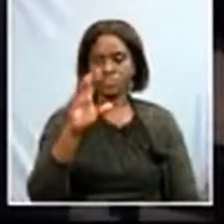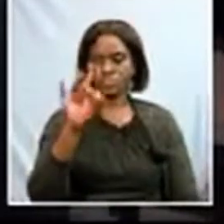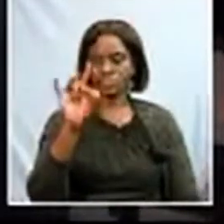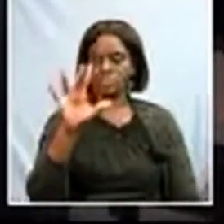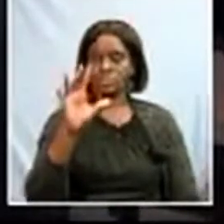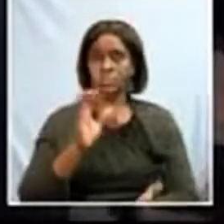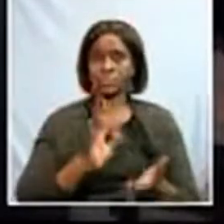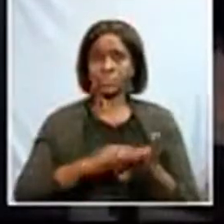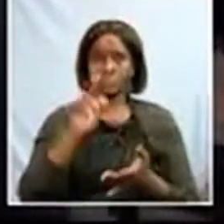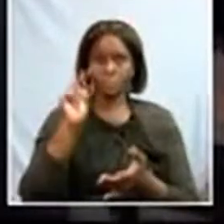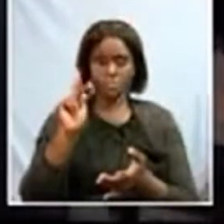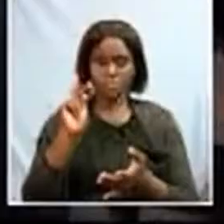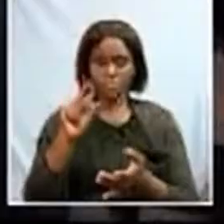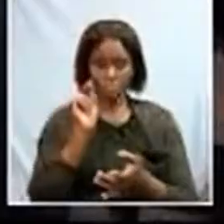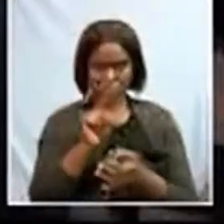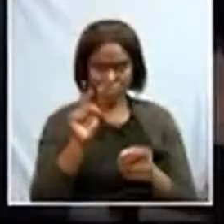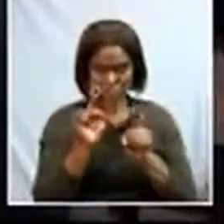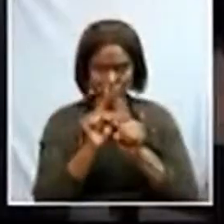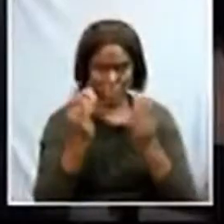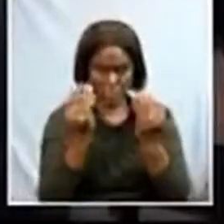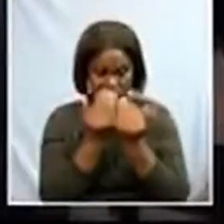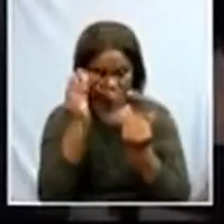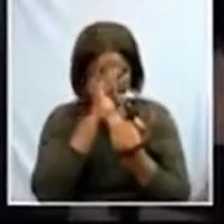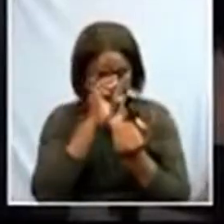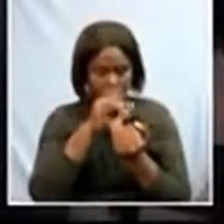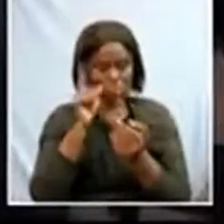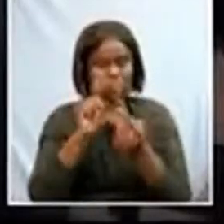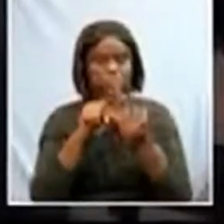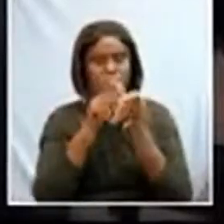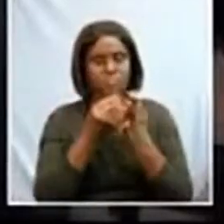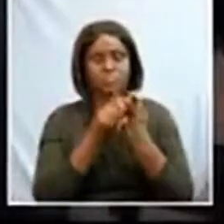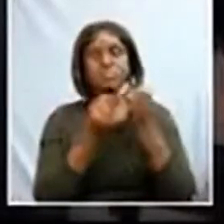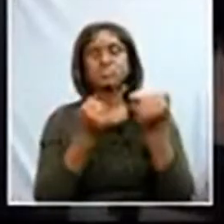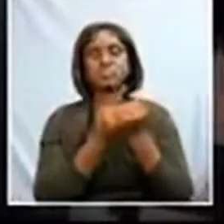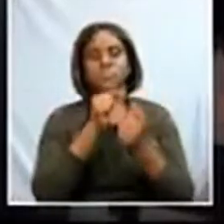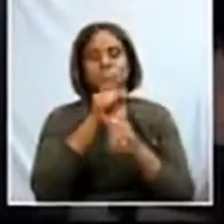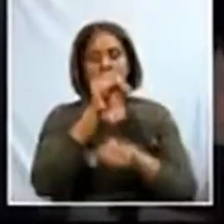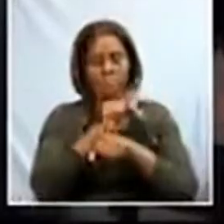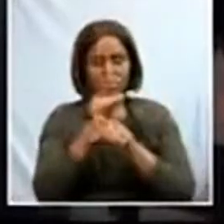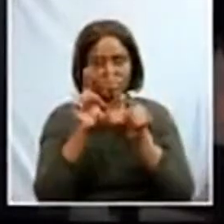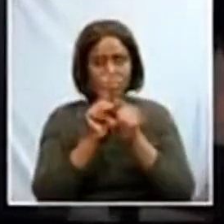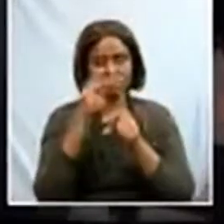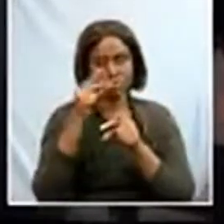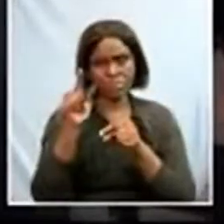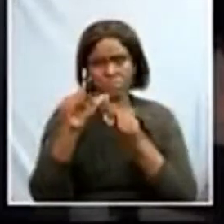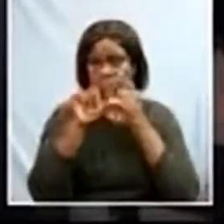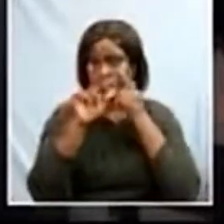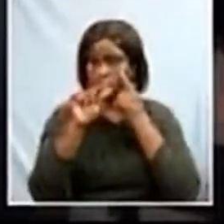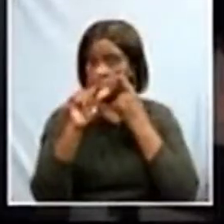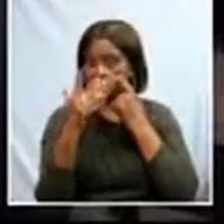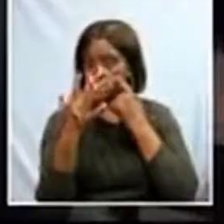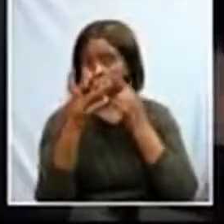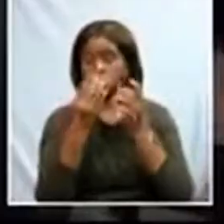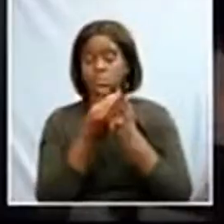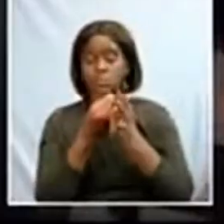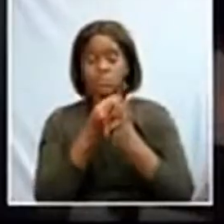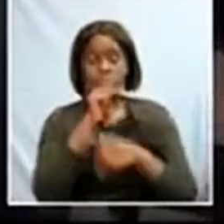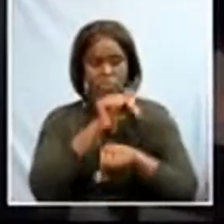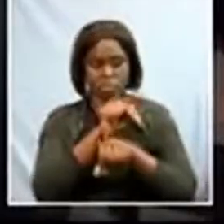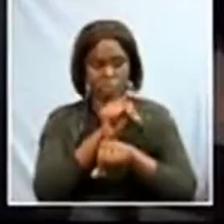285,000 kwacha is being sourced to finance this project, and you are looking at 2025 project